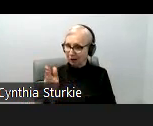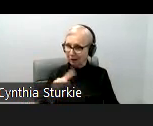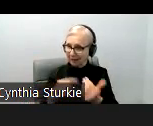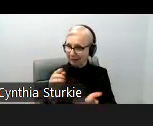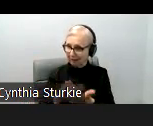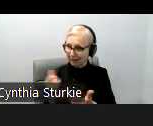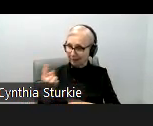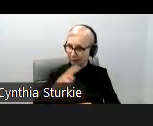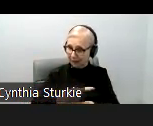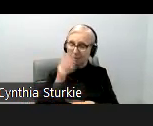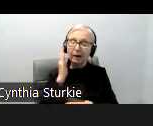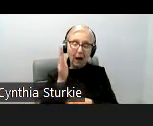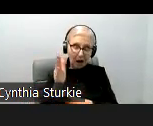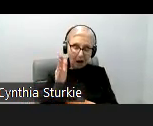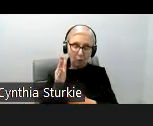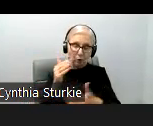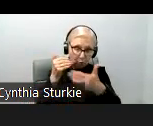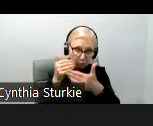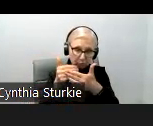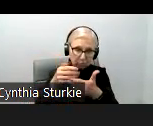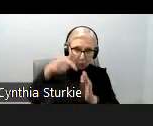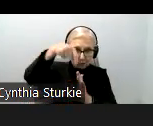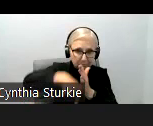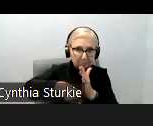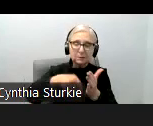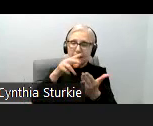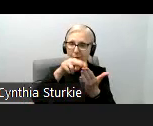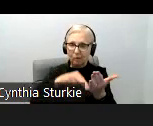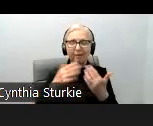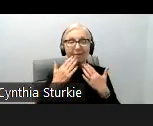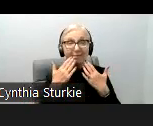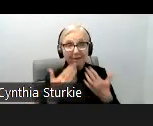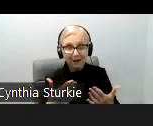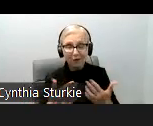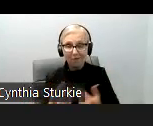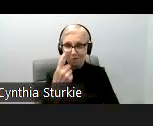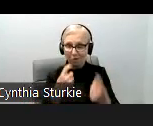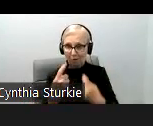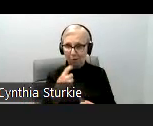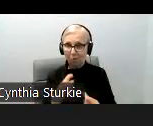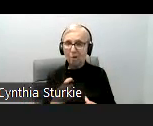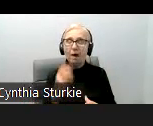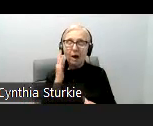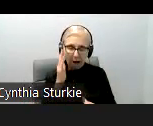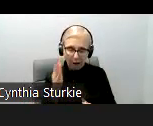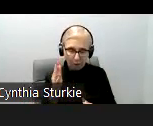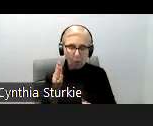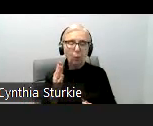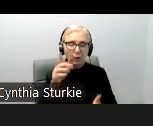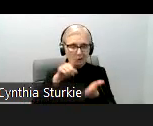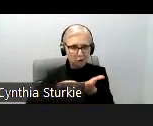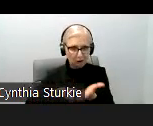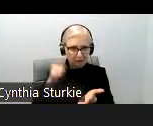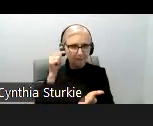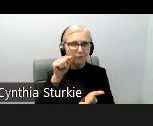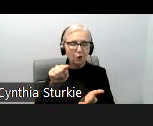that to do a closer read. And thank you for that follow-up. I can definitely take a read there and